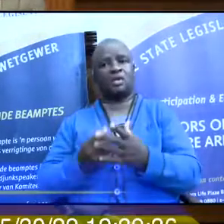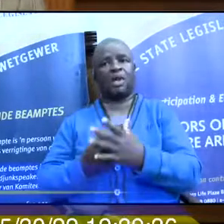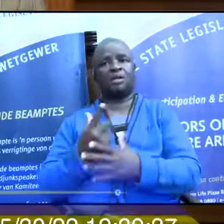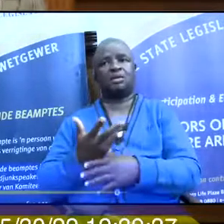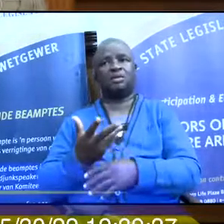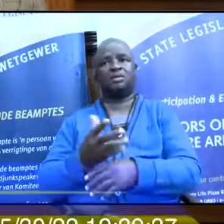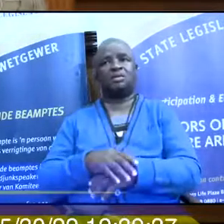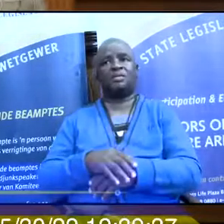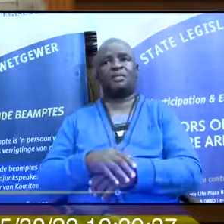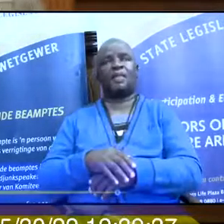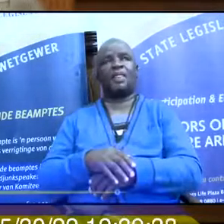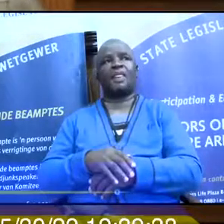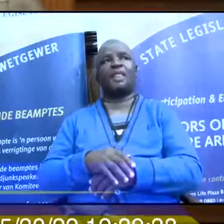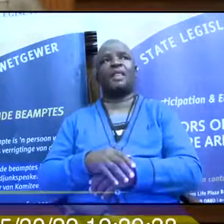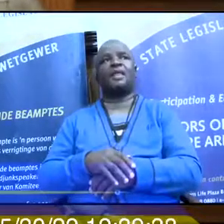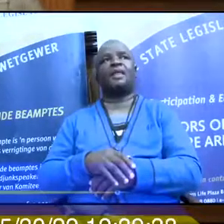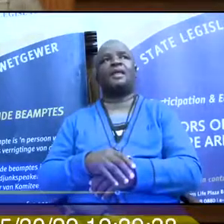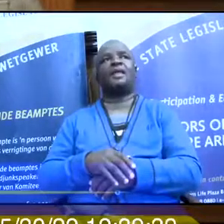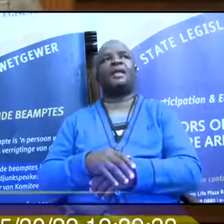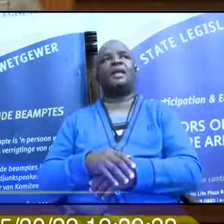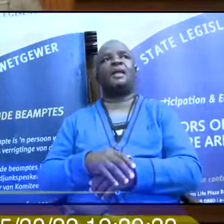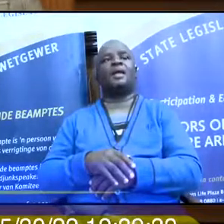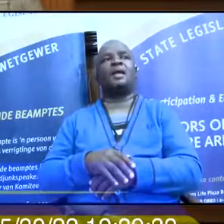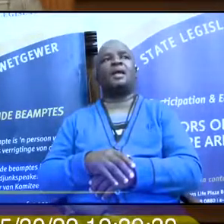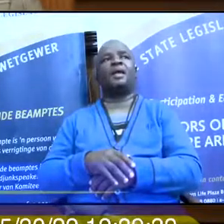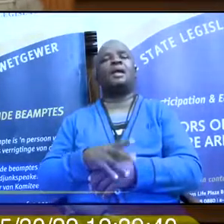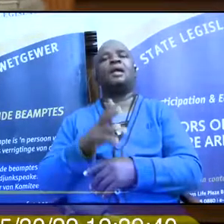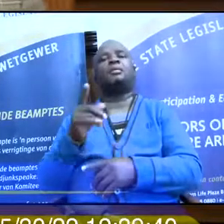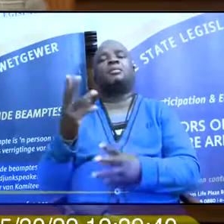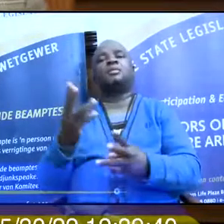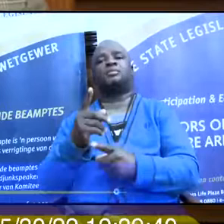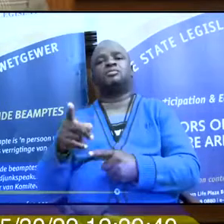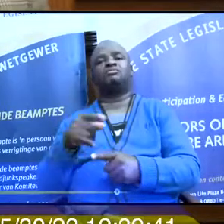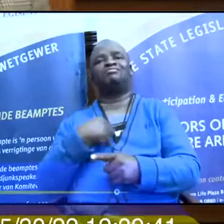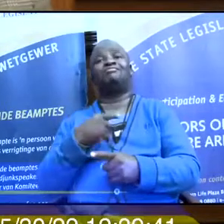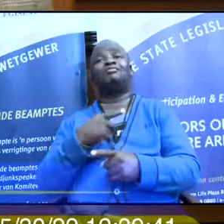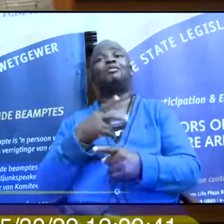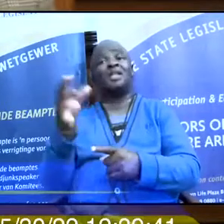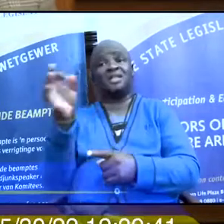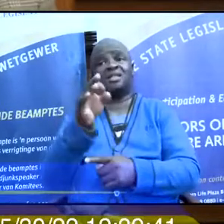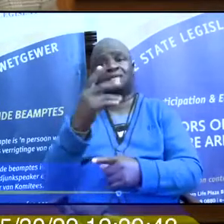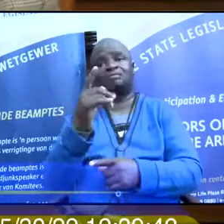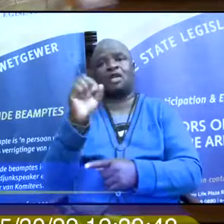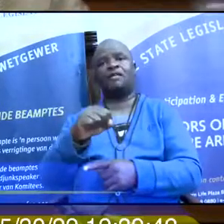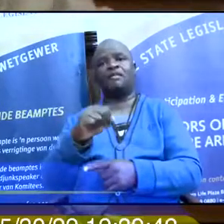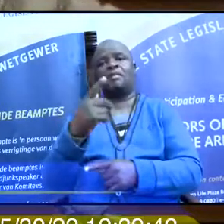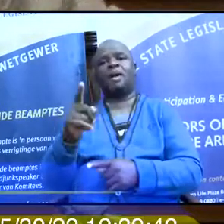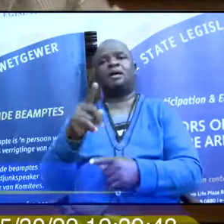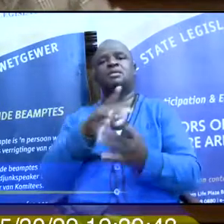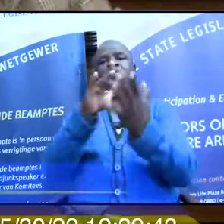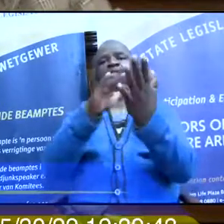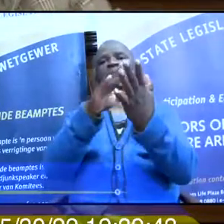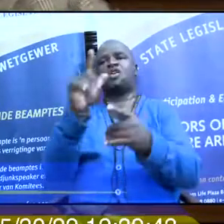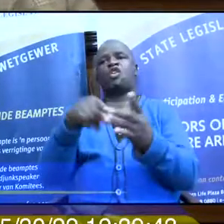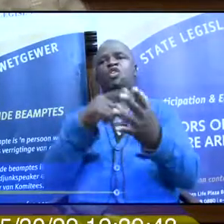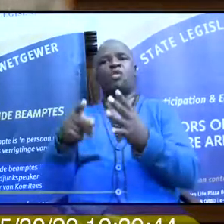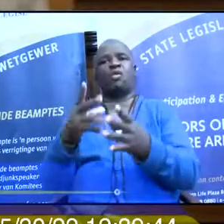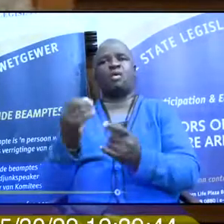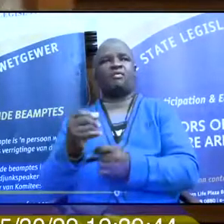that those people are not properly placed in their positions